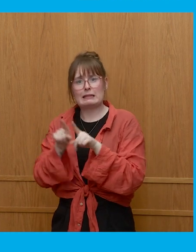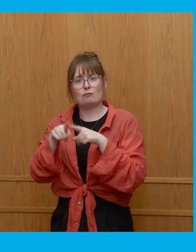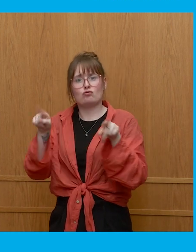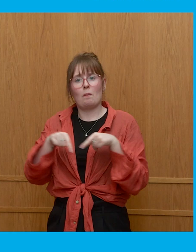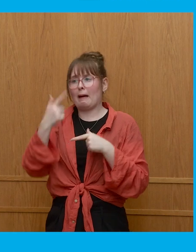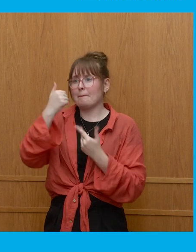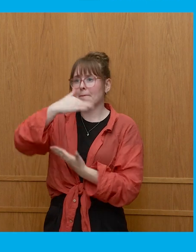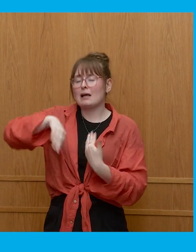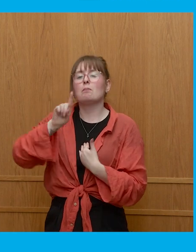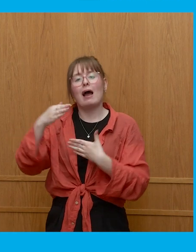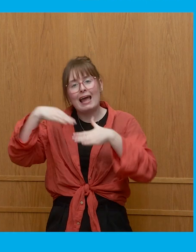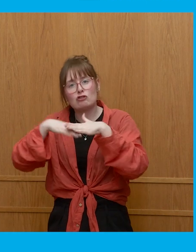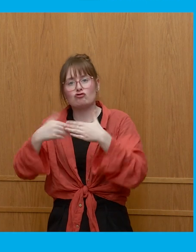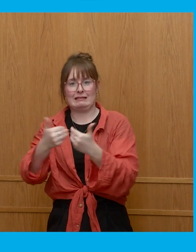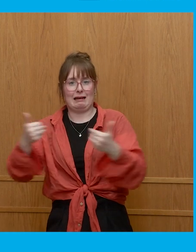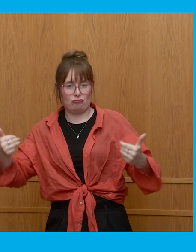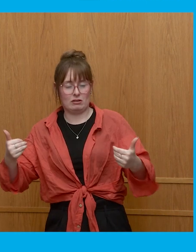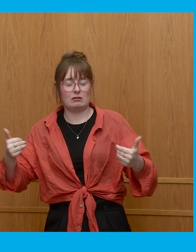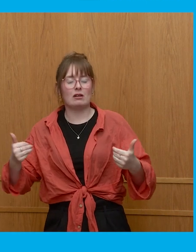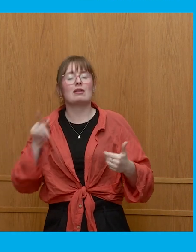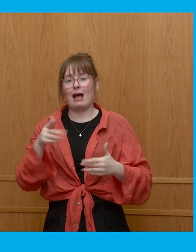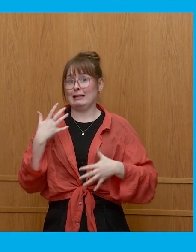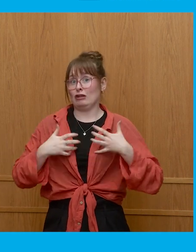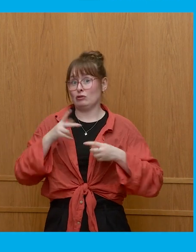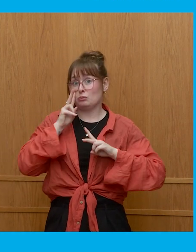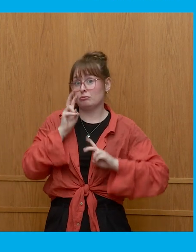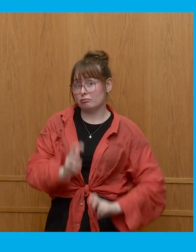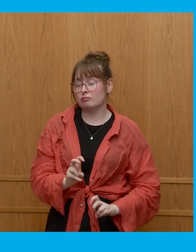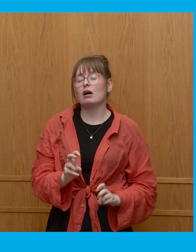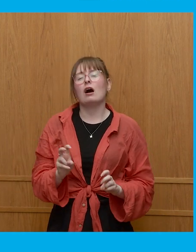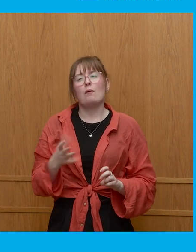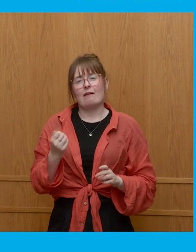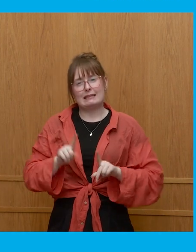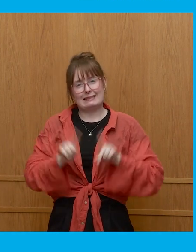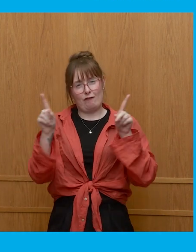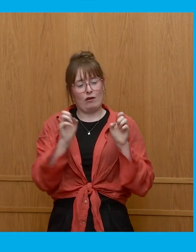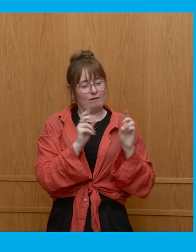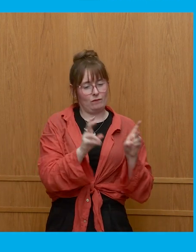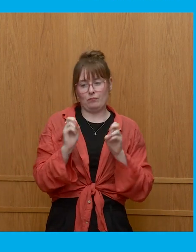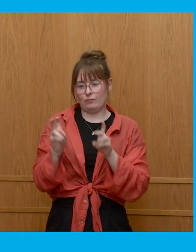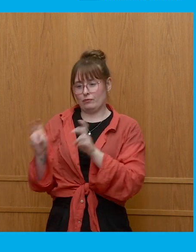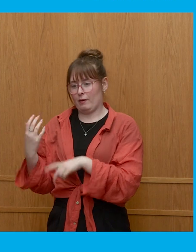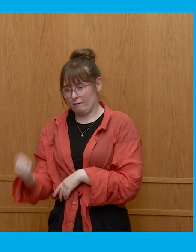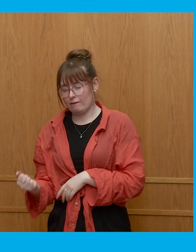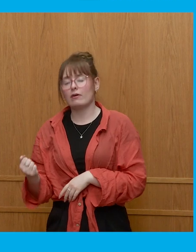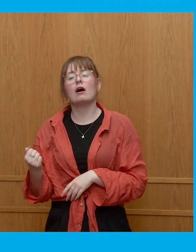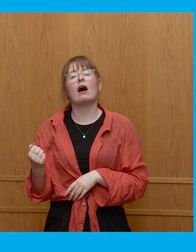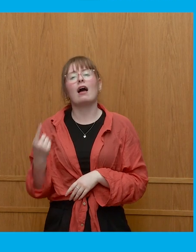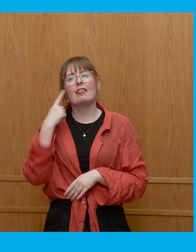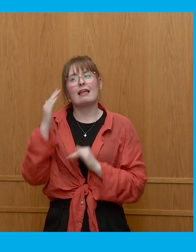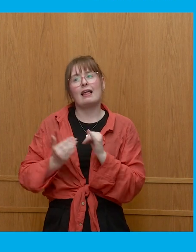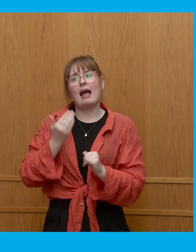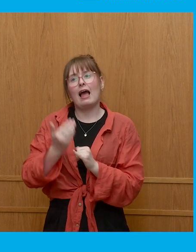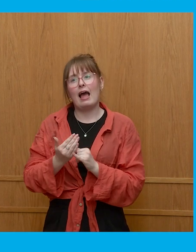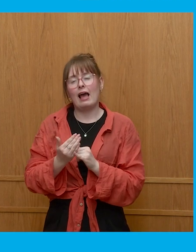think this was very complicated to study, and we did very different versions. And at the end, I think it was